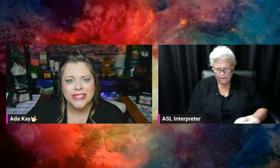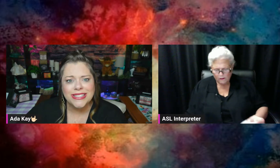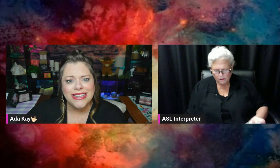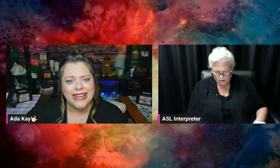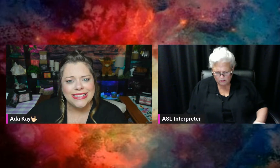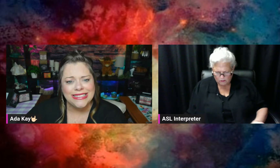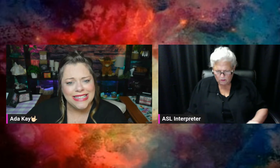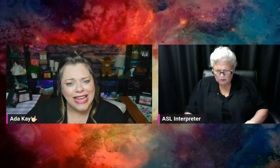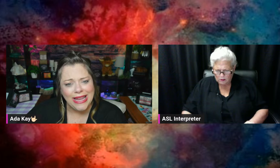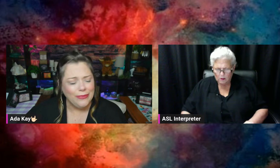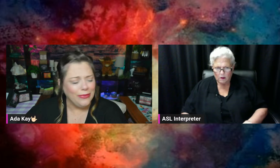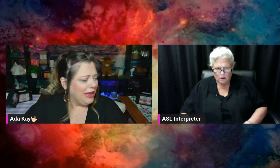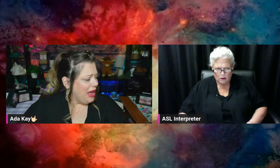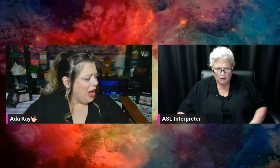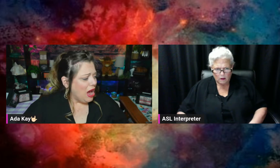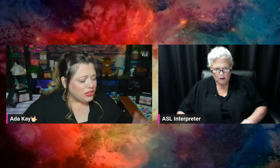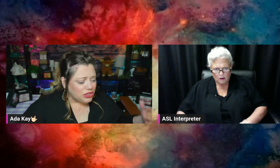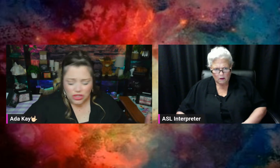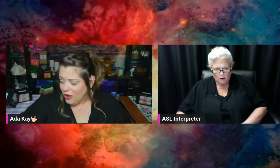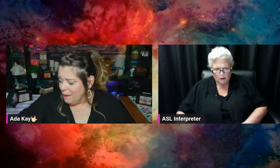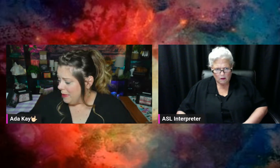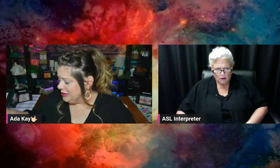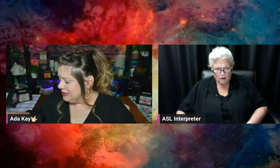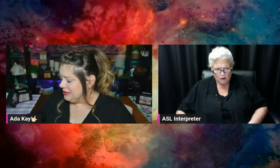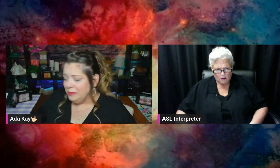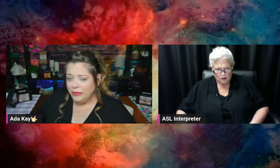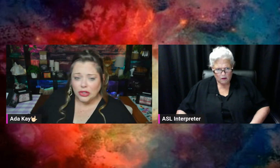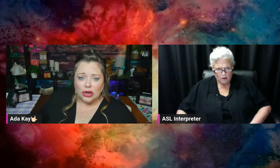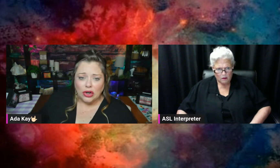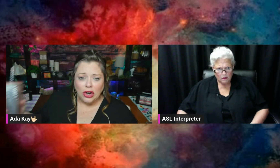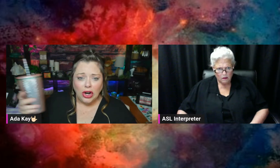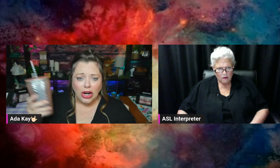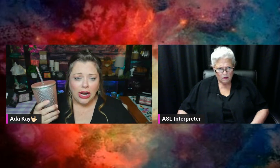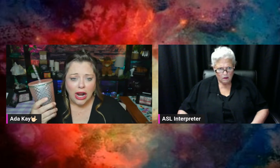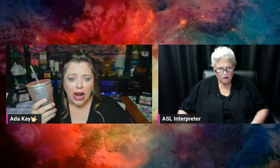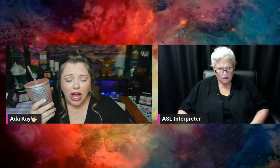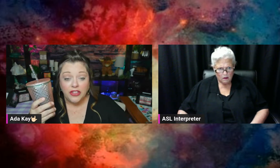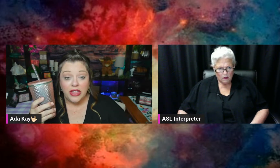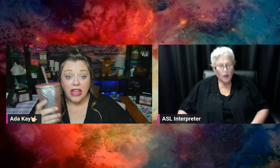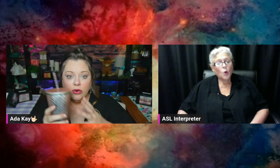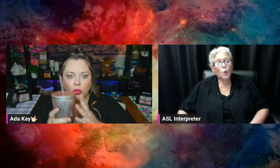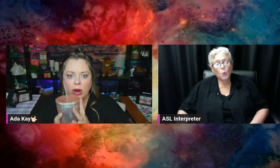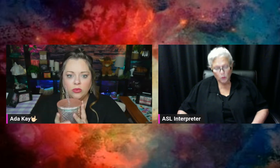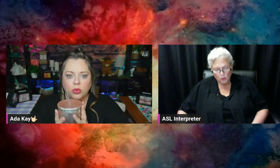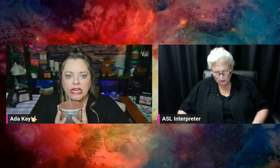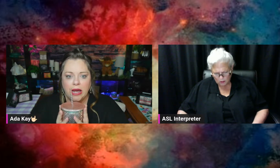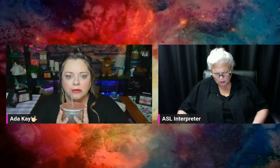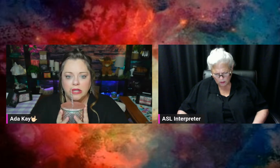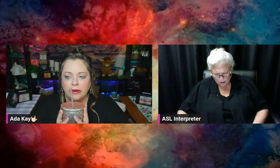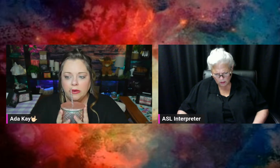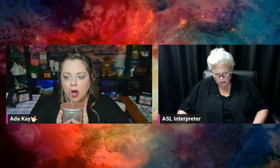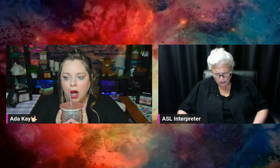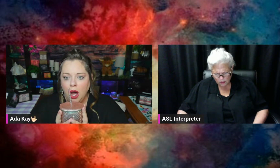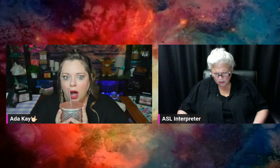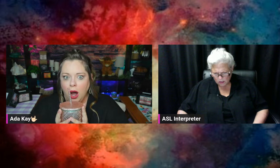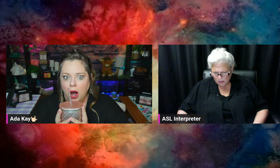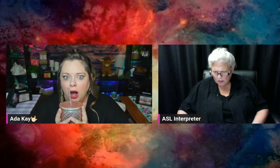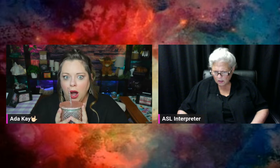Who does not claim a Starbucks tumbler? They have a red one out